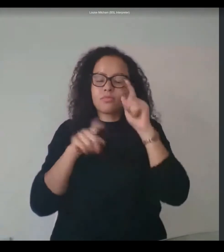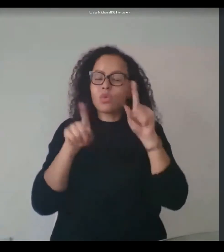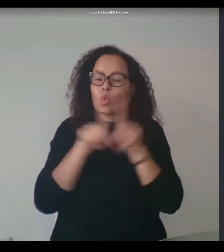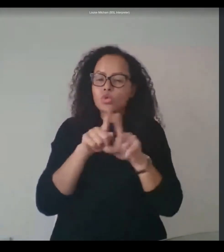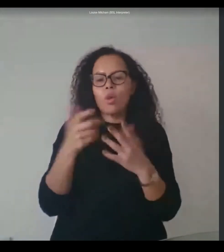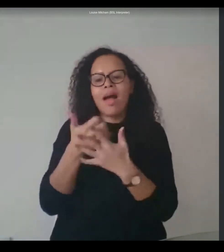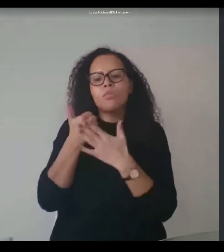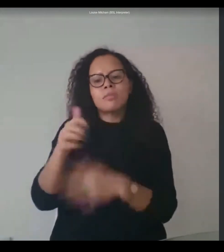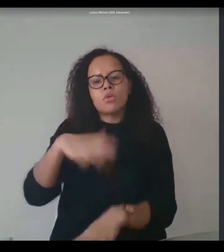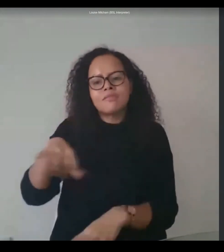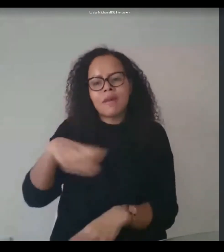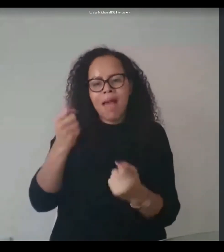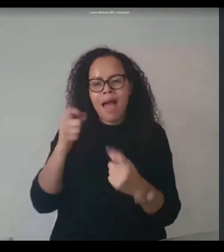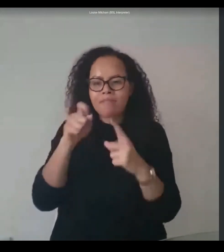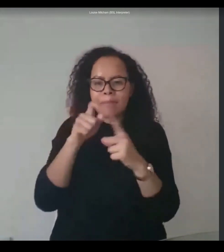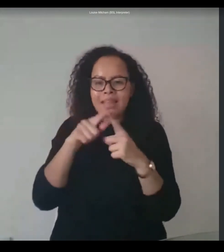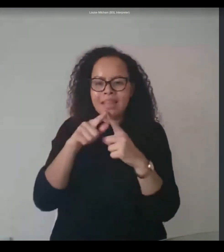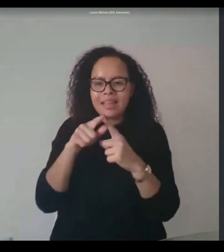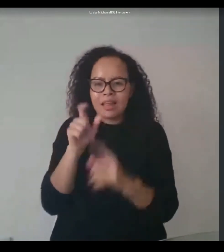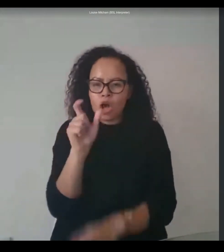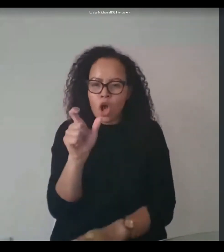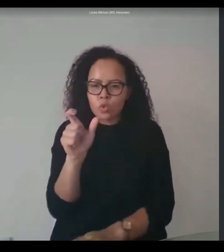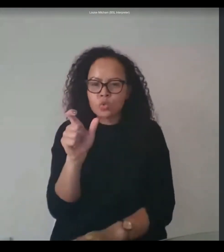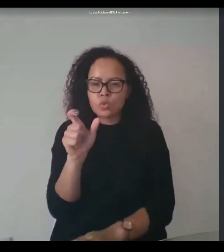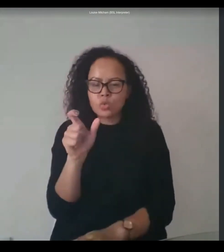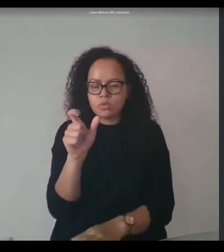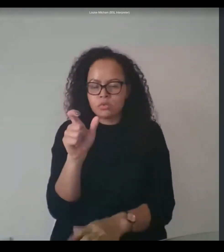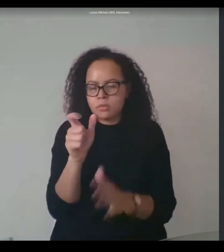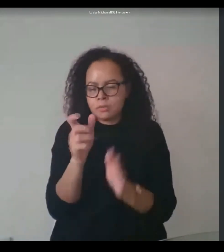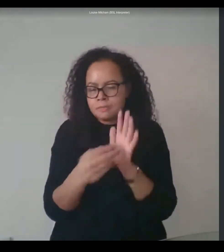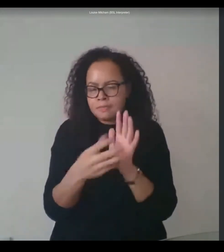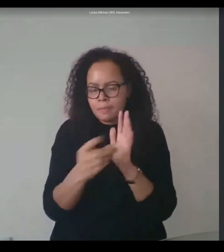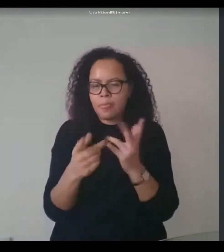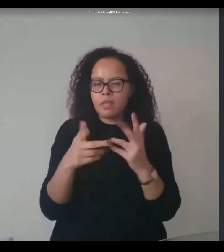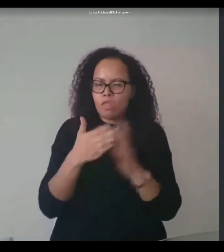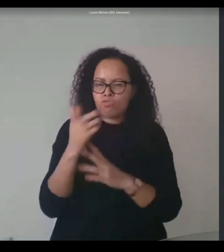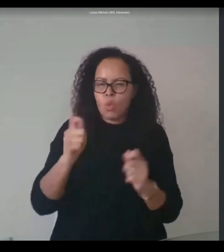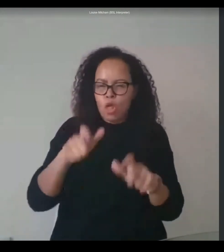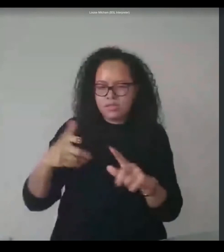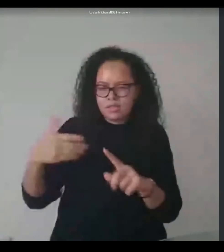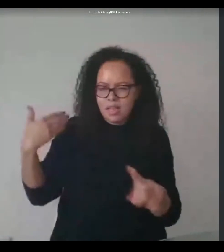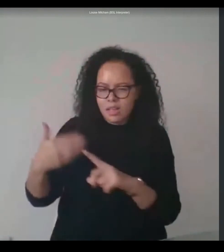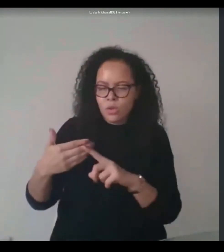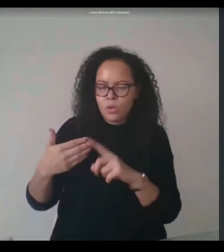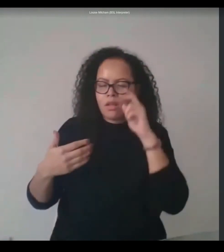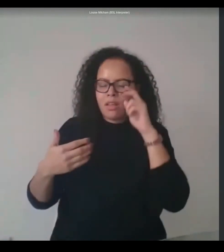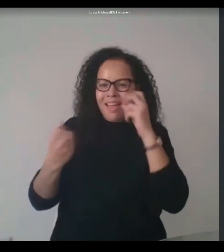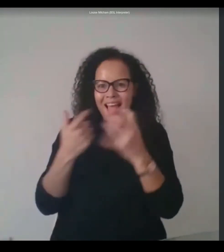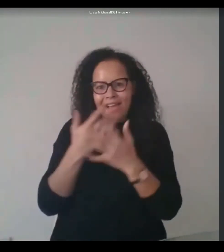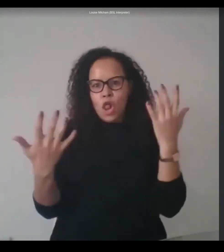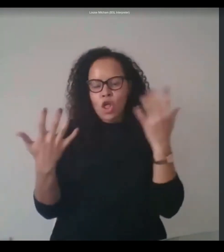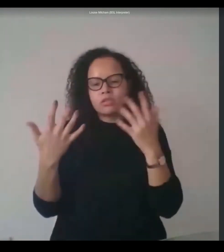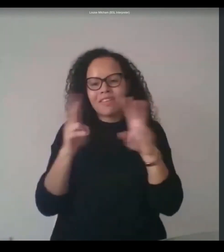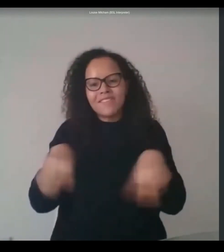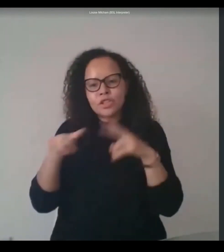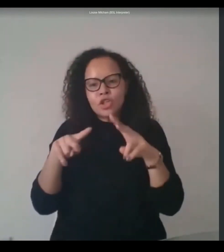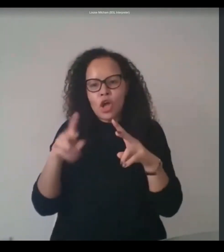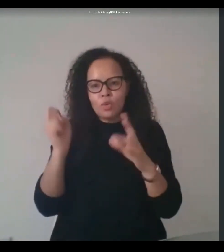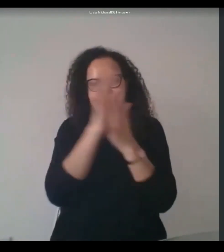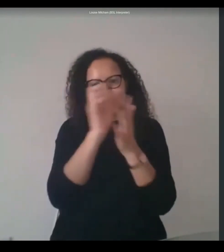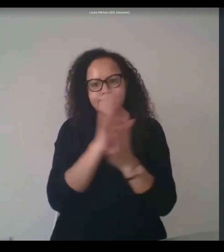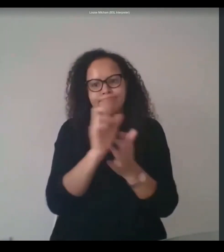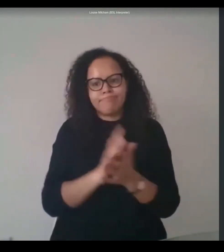whereby during the lockdown, if you tune in to watch there was a lot of fitness video became a trend. If you